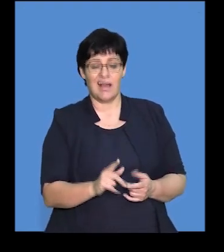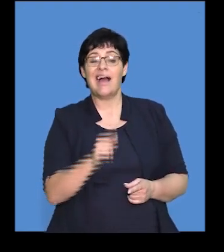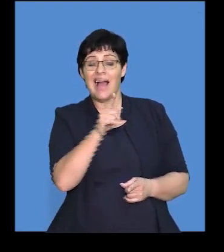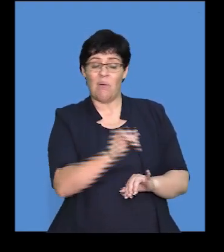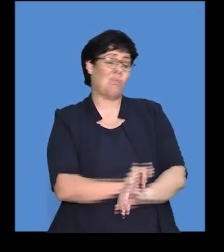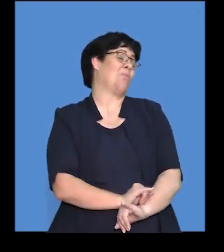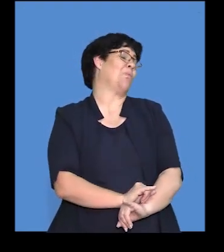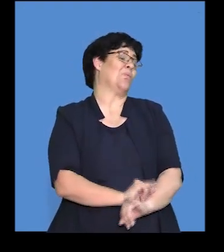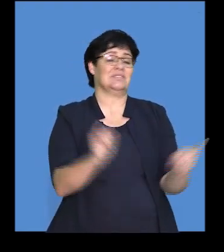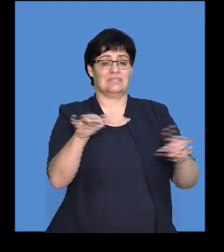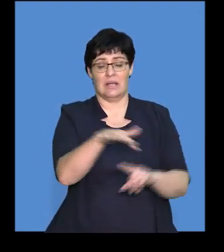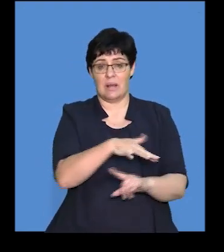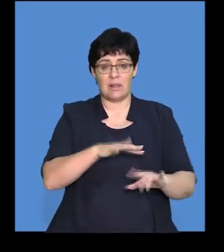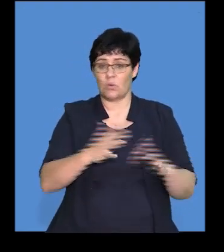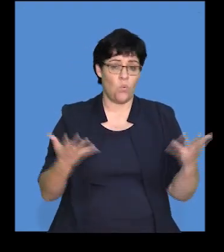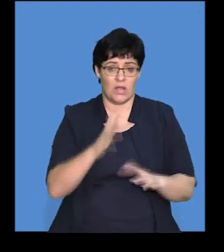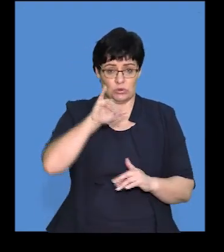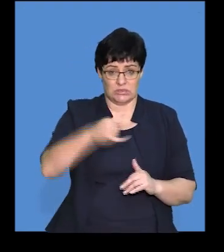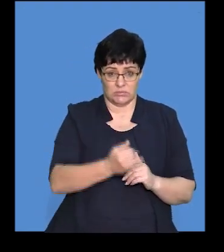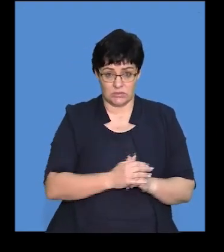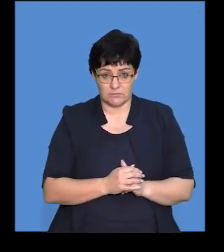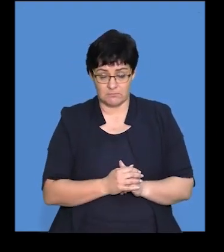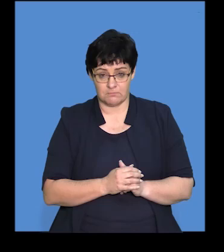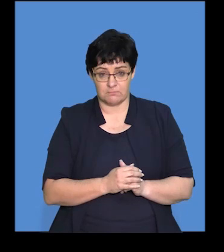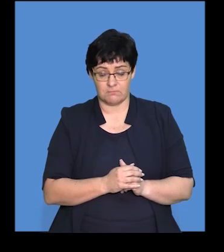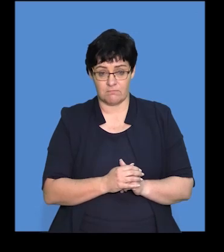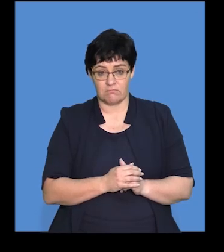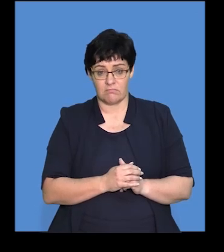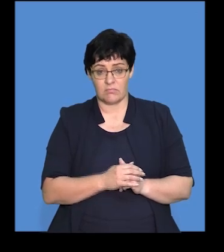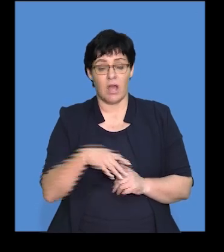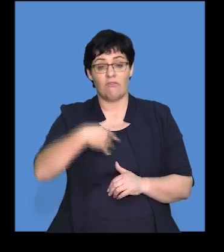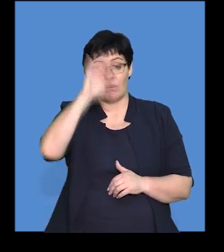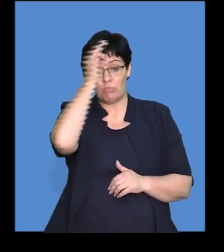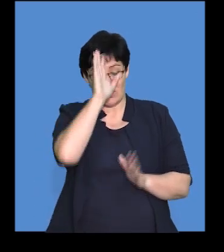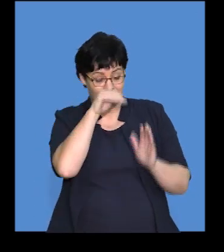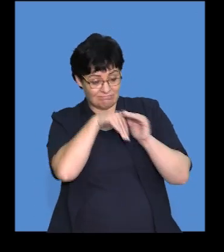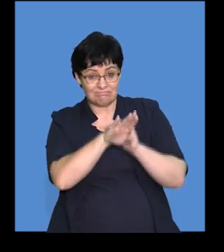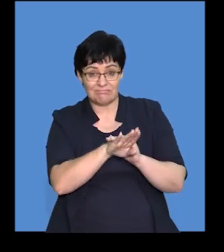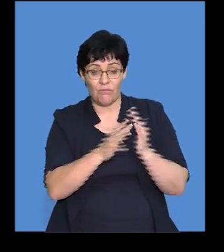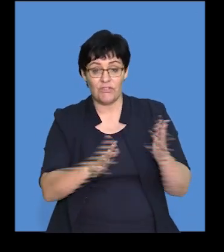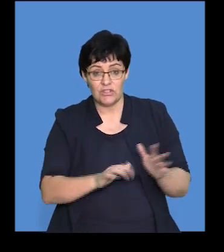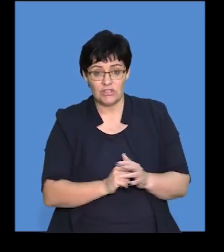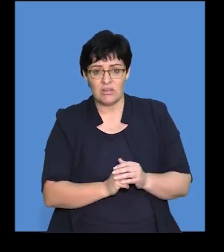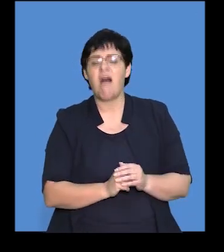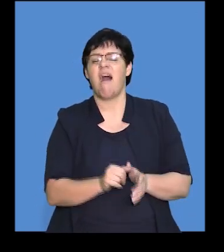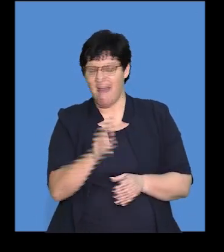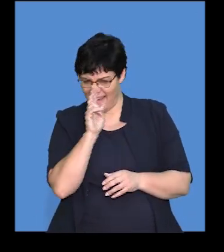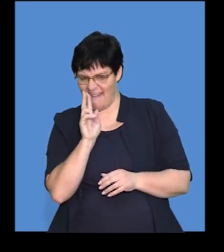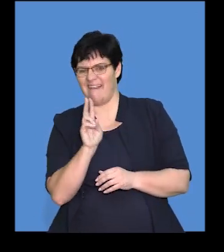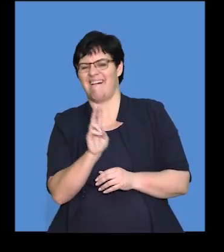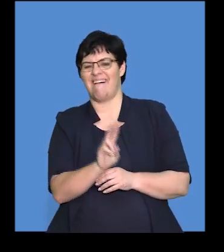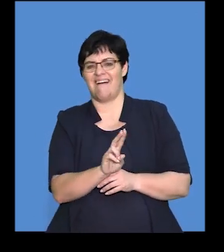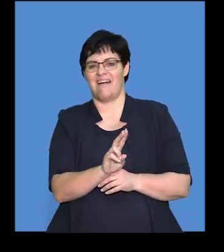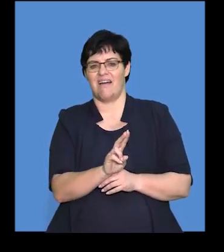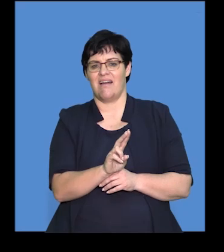one of the worst places in Johannesburg. After the police had been there, you can see